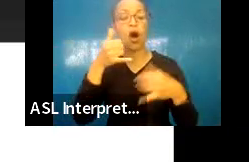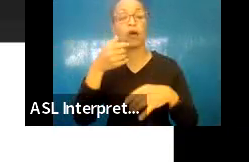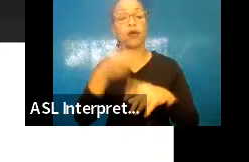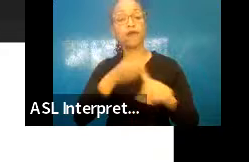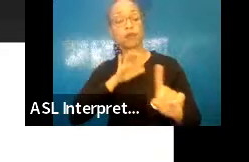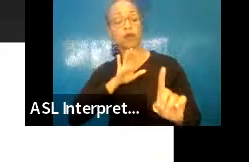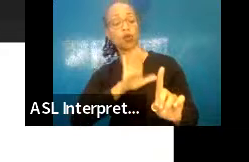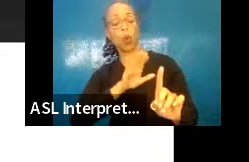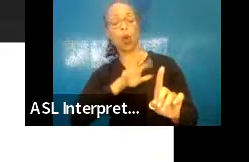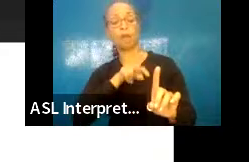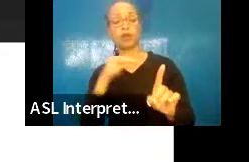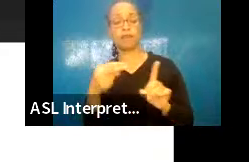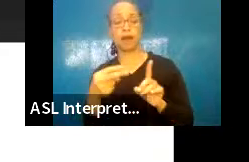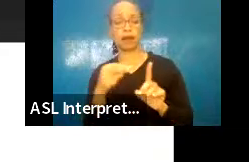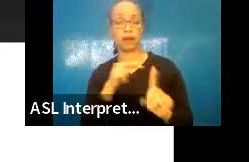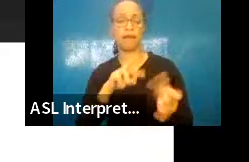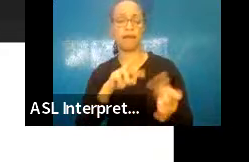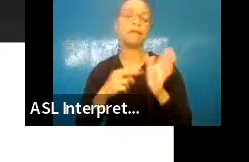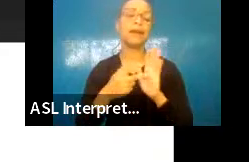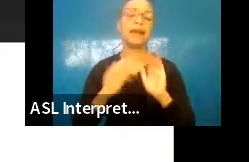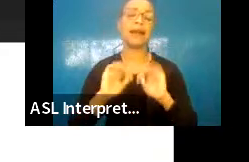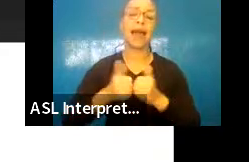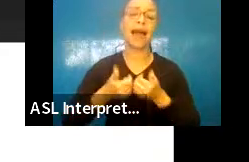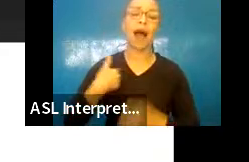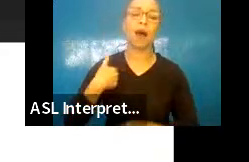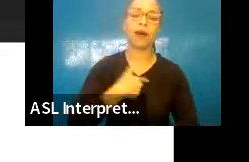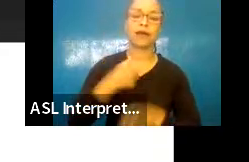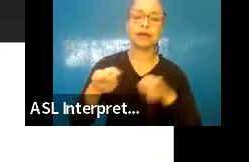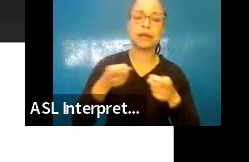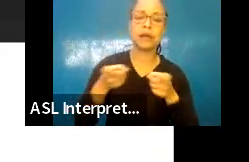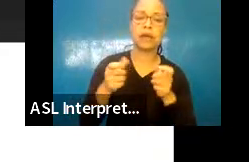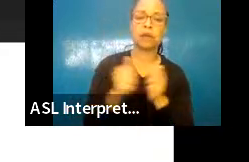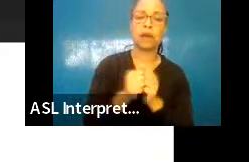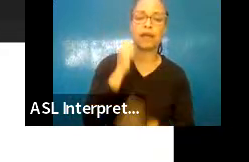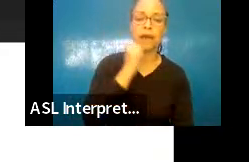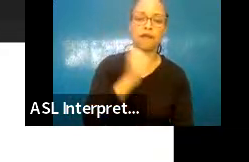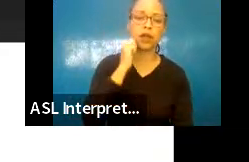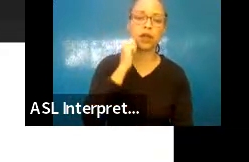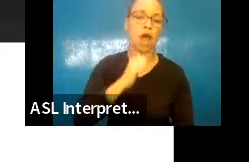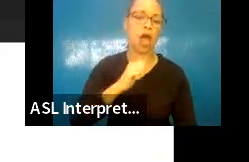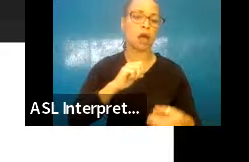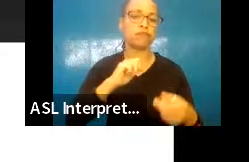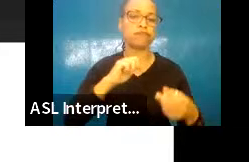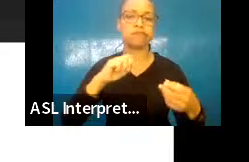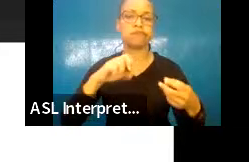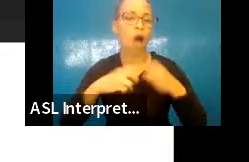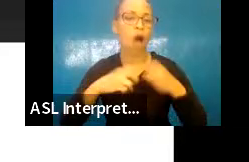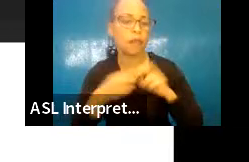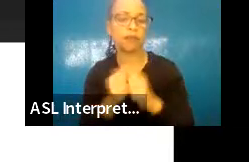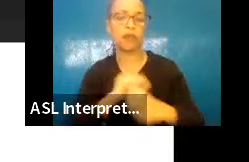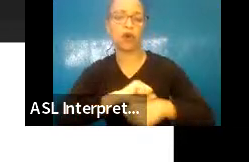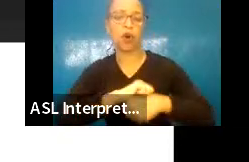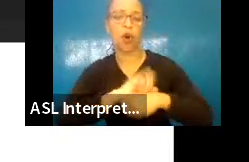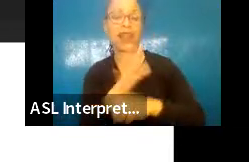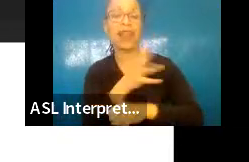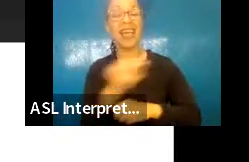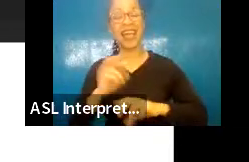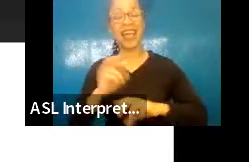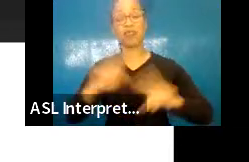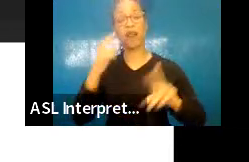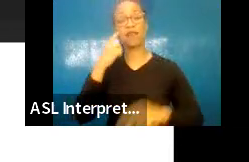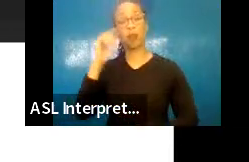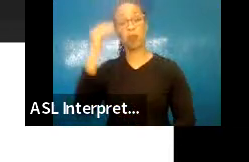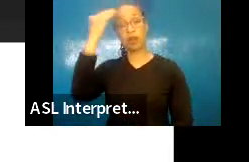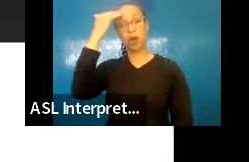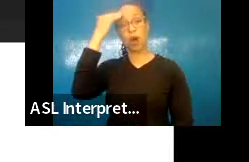perspective in terms of how we are dealing with day-to-day issues with COVID, as well as getting ready for what we know is coming